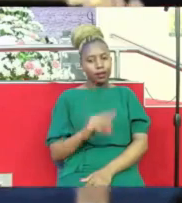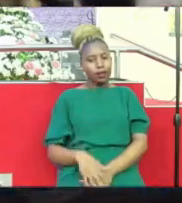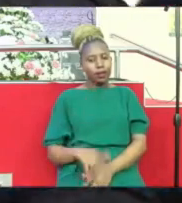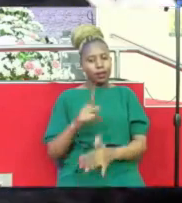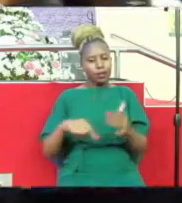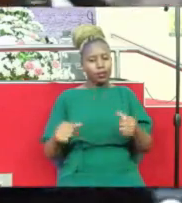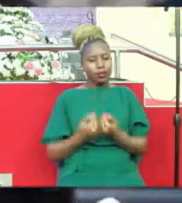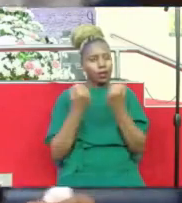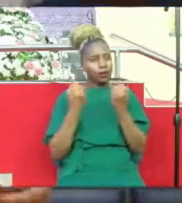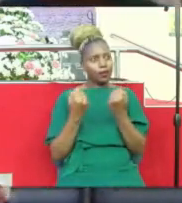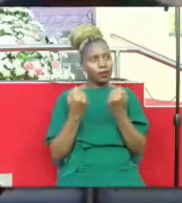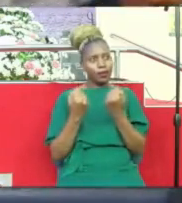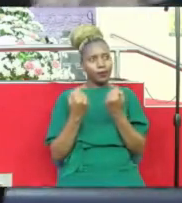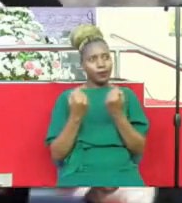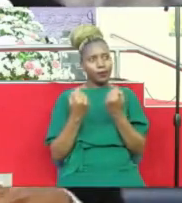that life was coming.